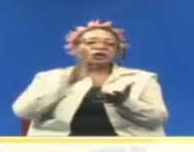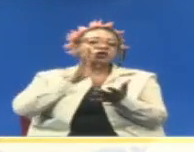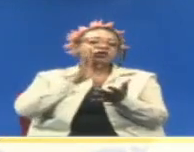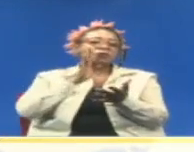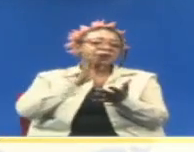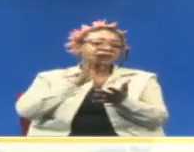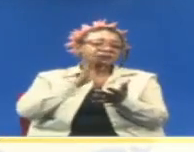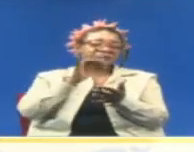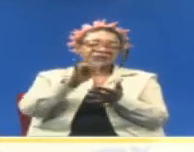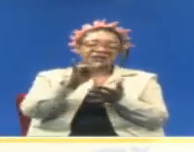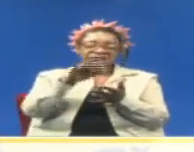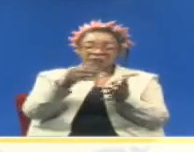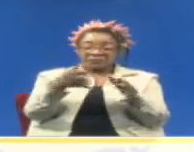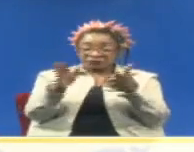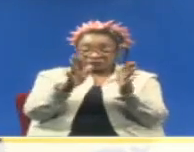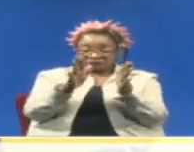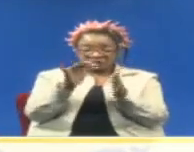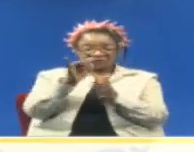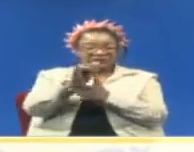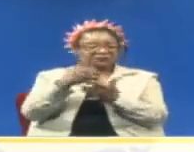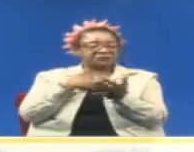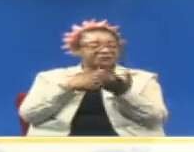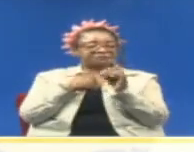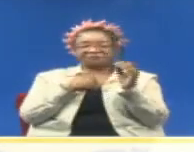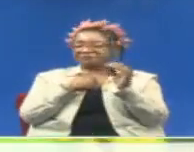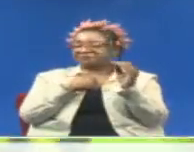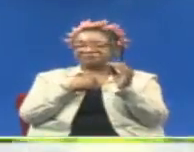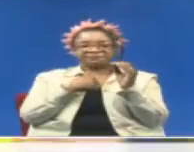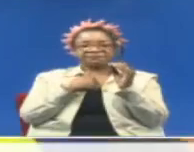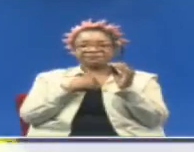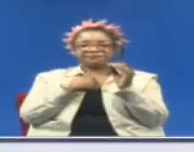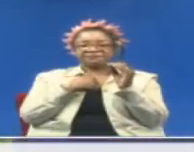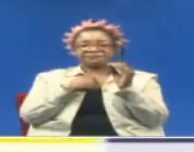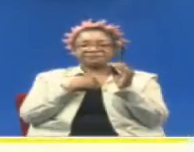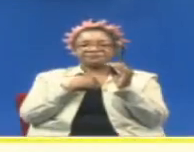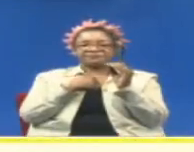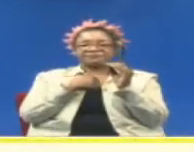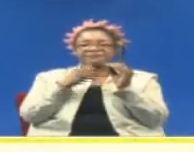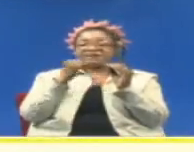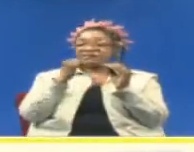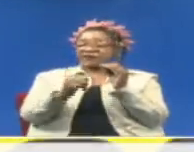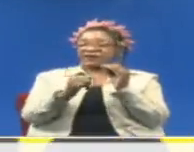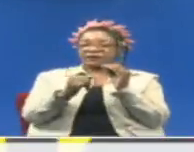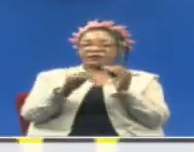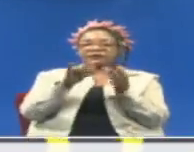nadhani hiyo imetoka kwenye source na source haikuwa mimi, so nadhani hiyo ni rumors. The final of the Mozzart Bet Cup